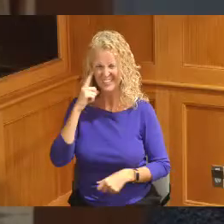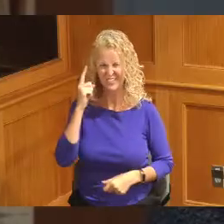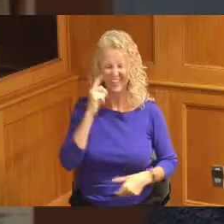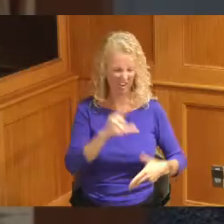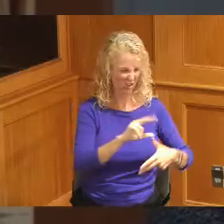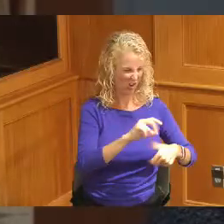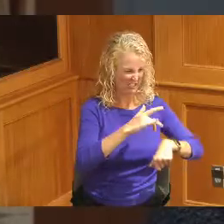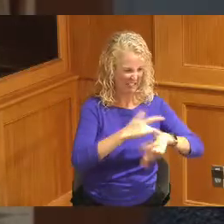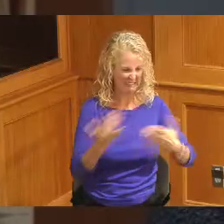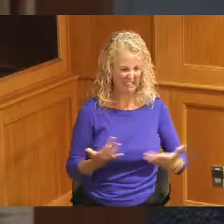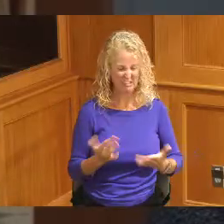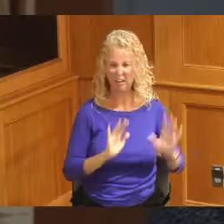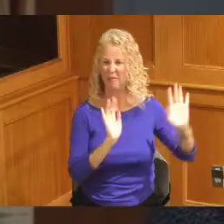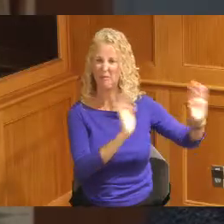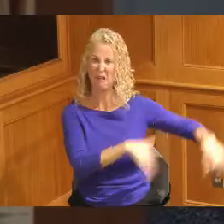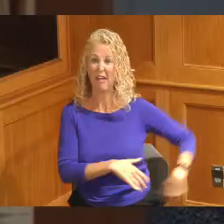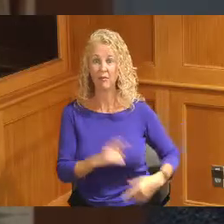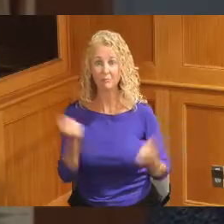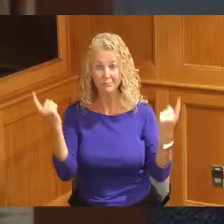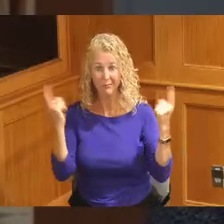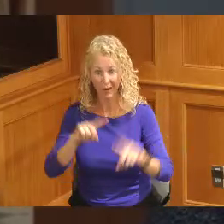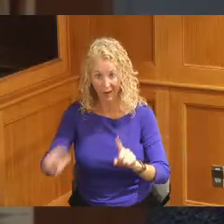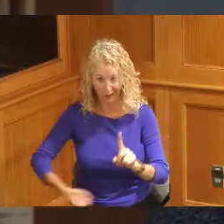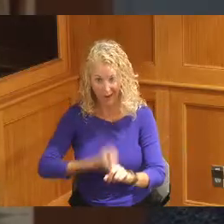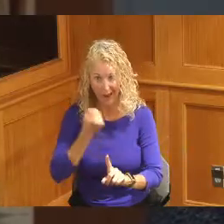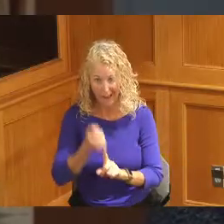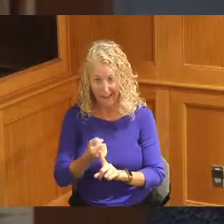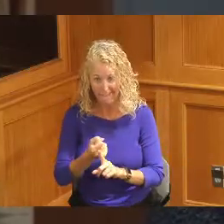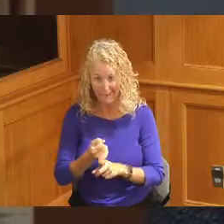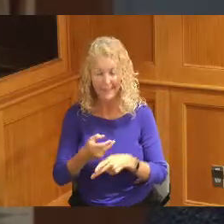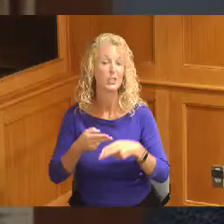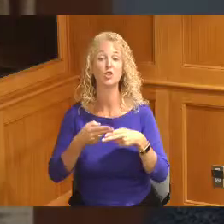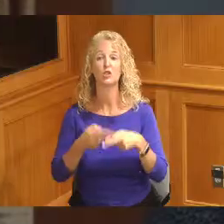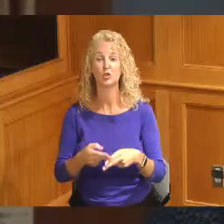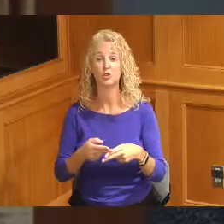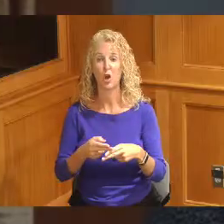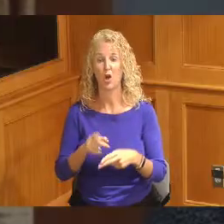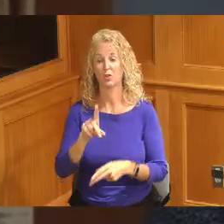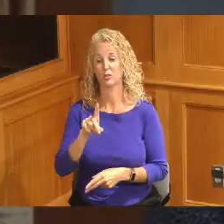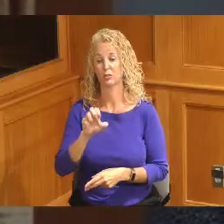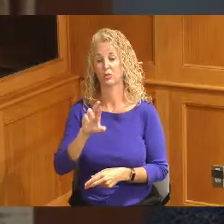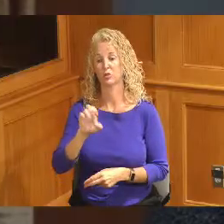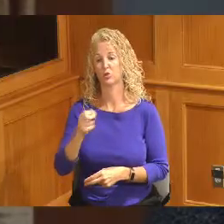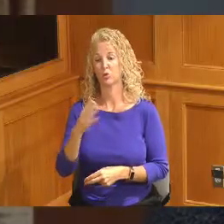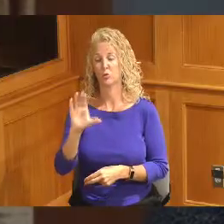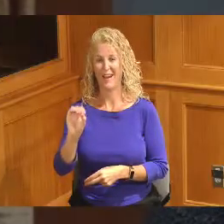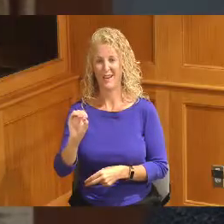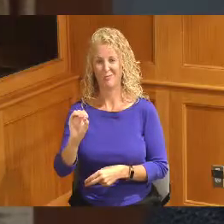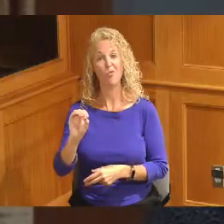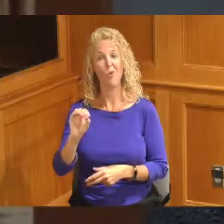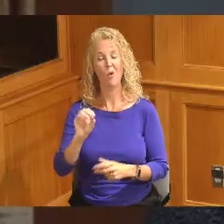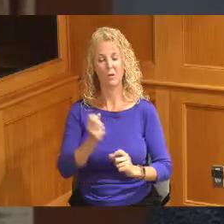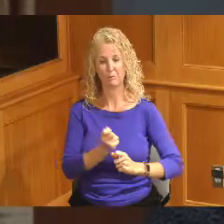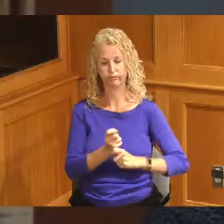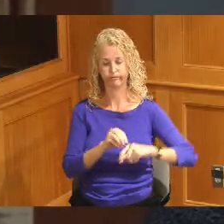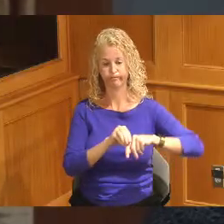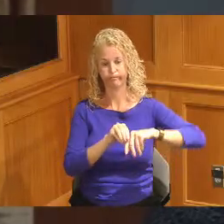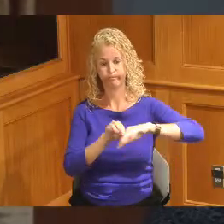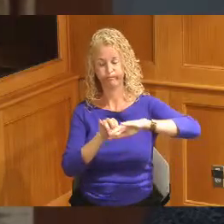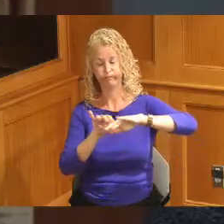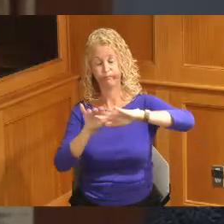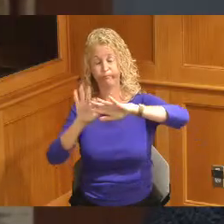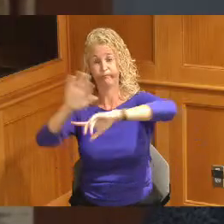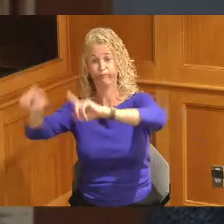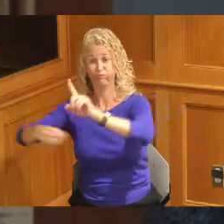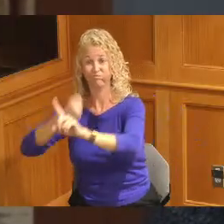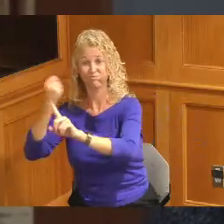areas, not our problem. And then you start to see these, what they call derecho events coming up through the United States and causing havoc. And that a couple of